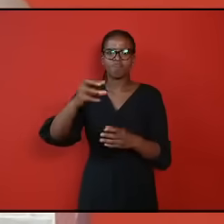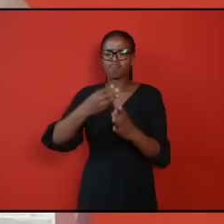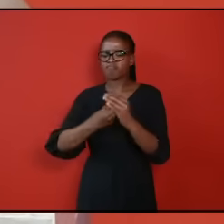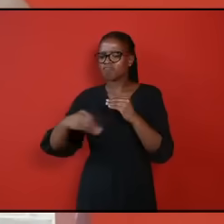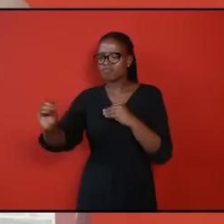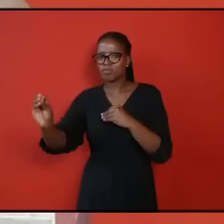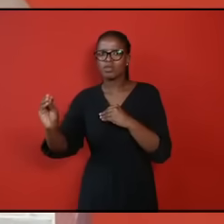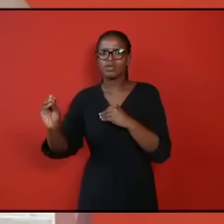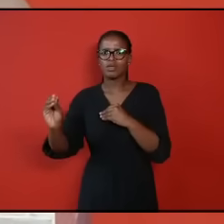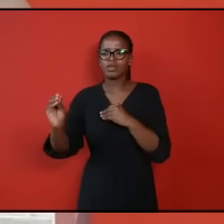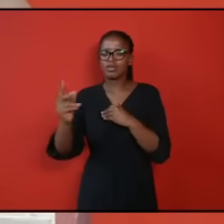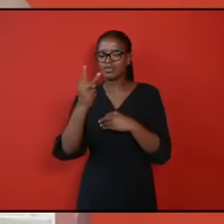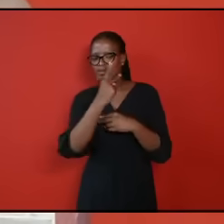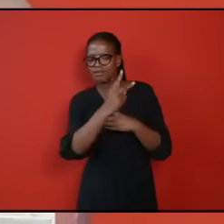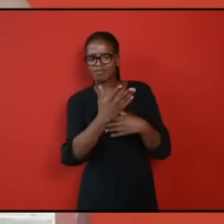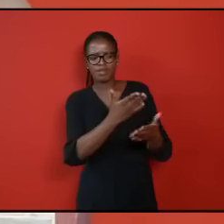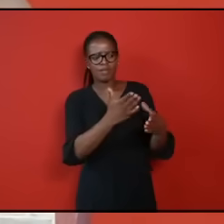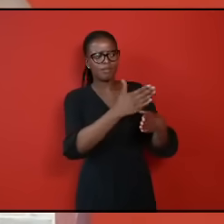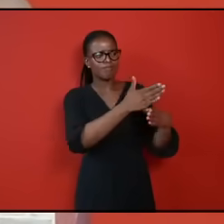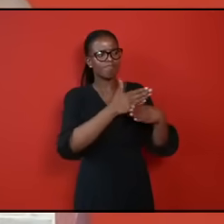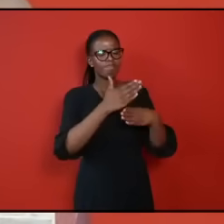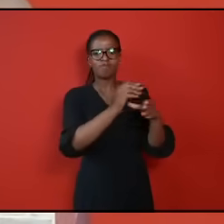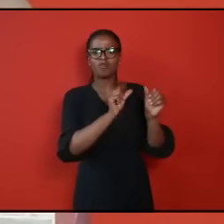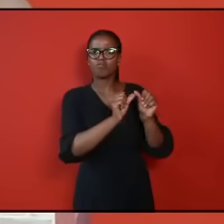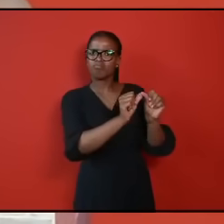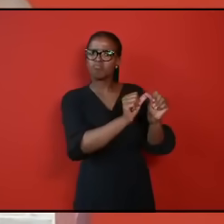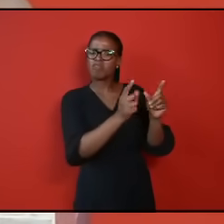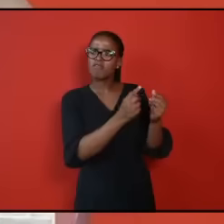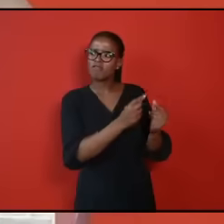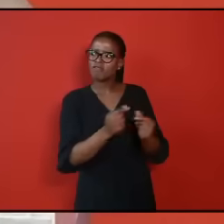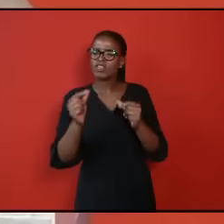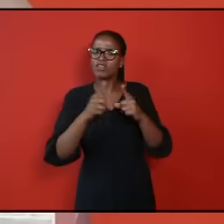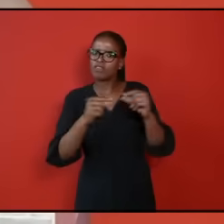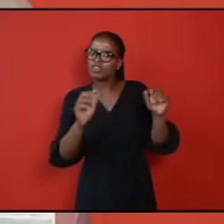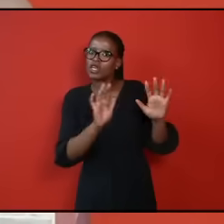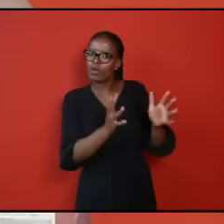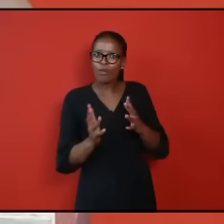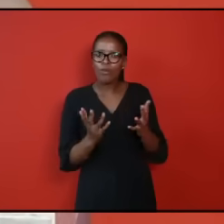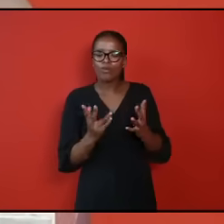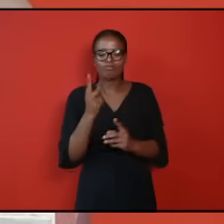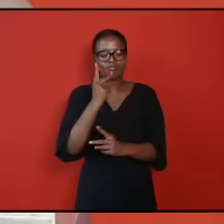let them see to finish. And